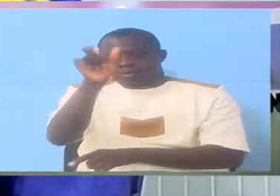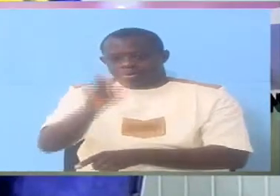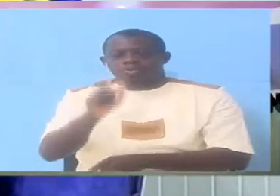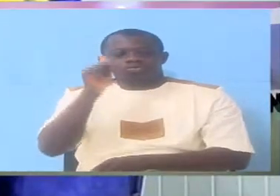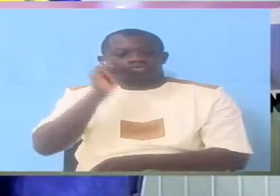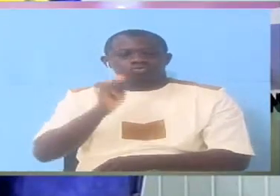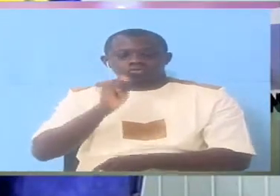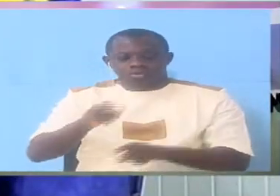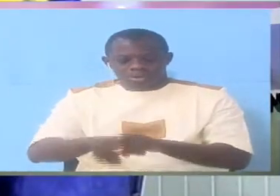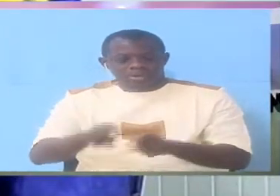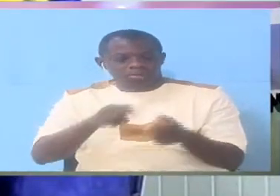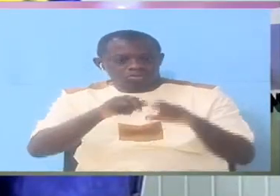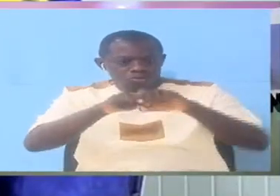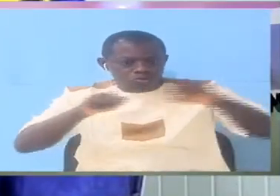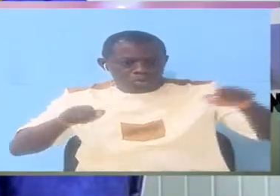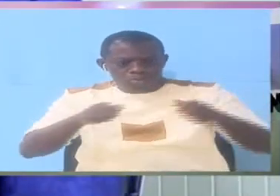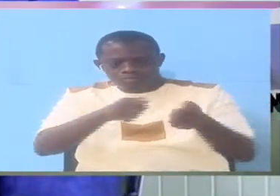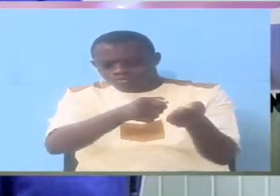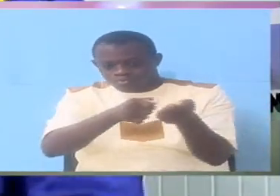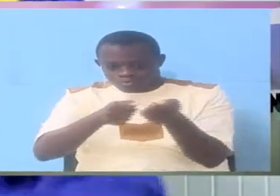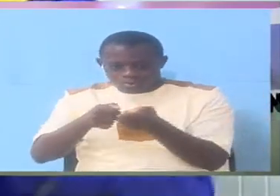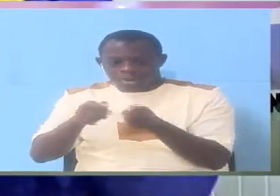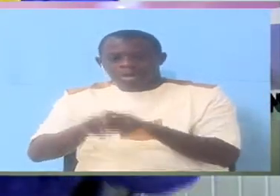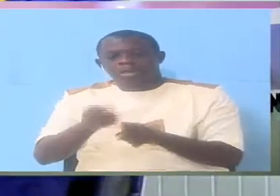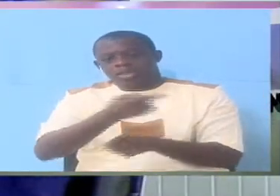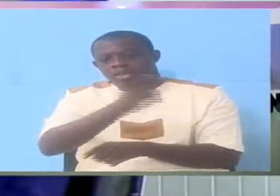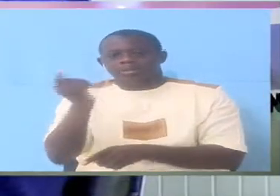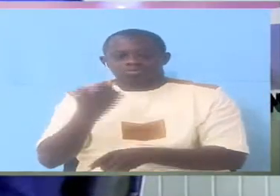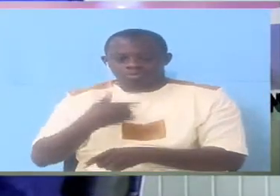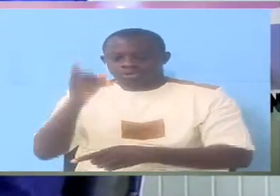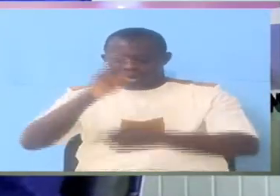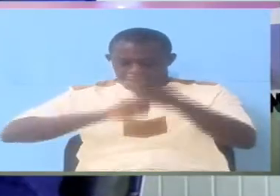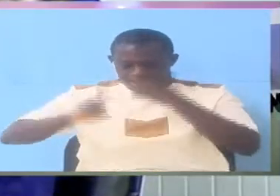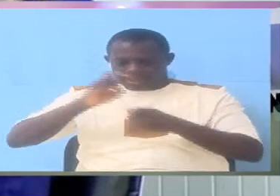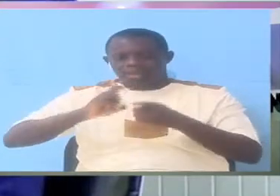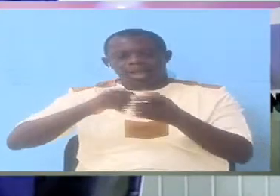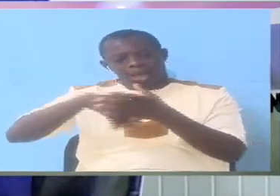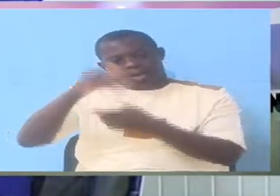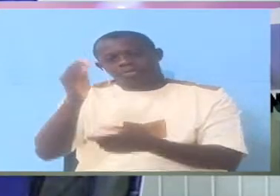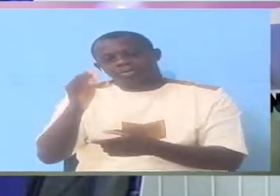Someone held the rope, and these guys came out again.